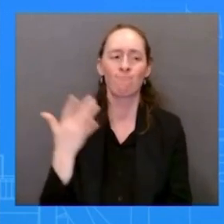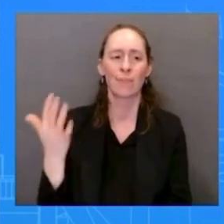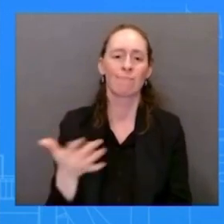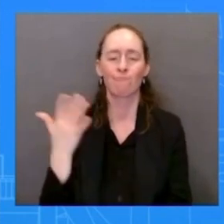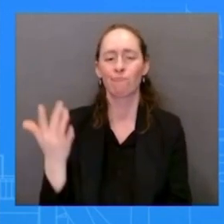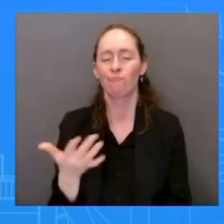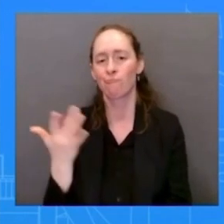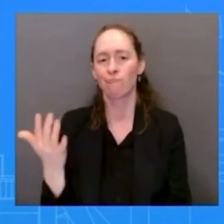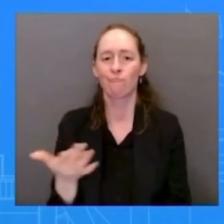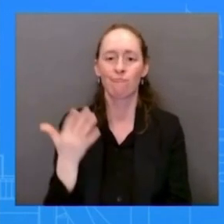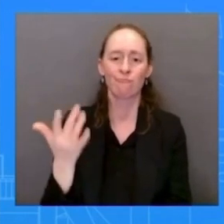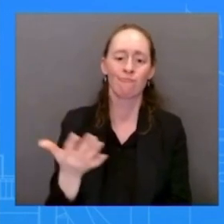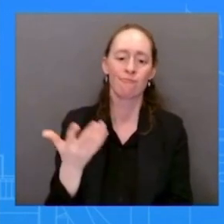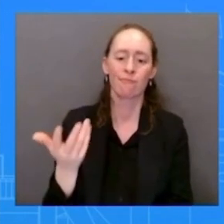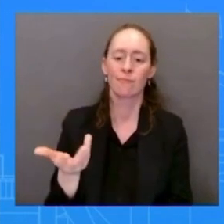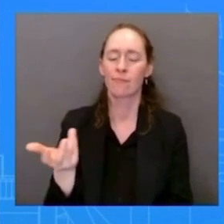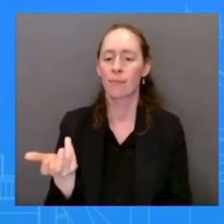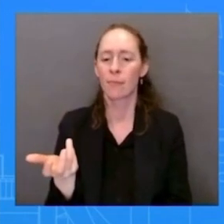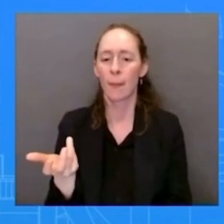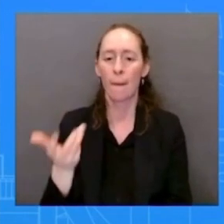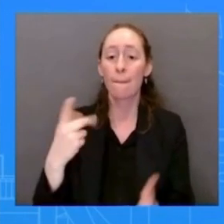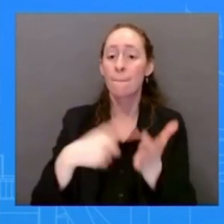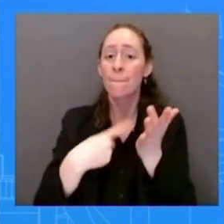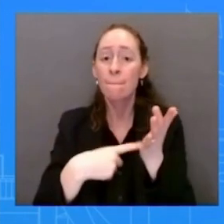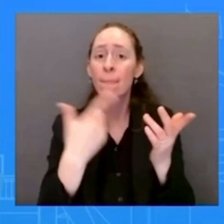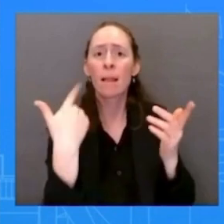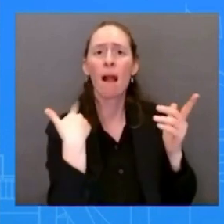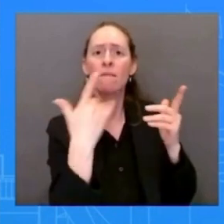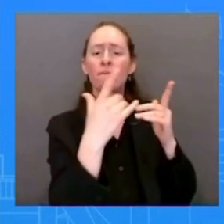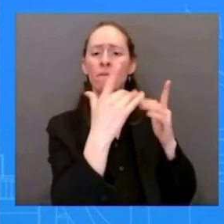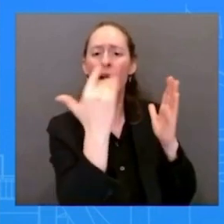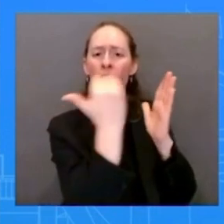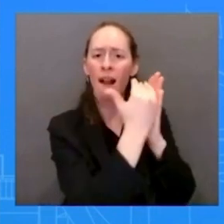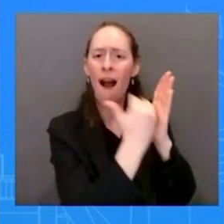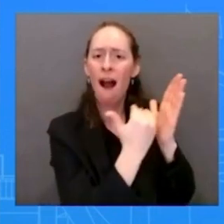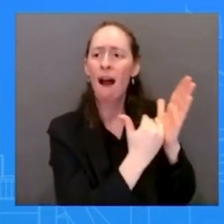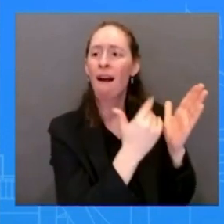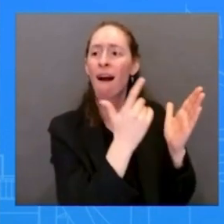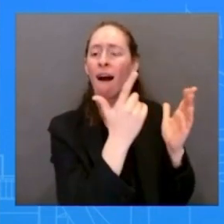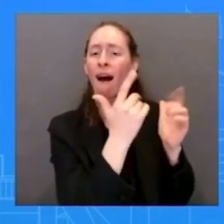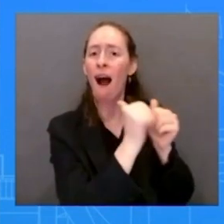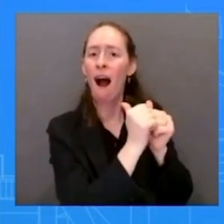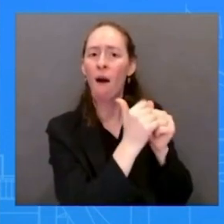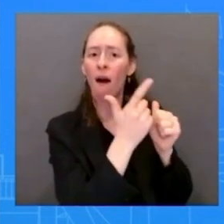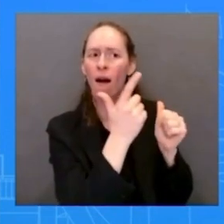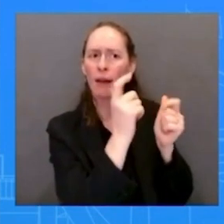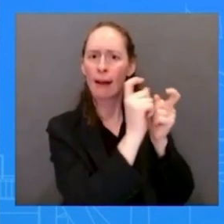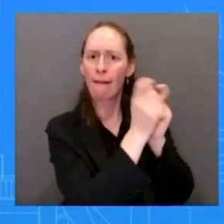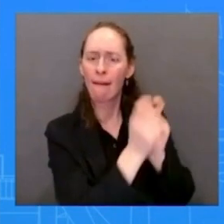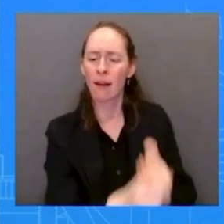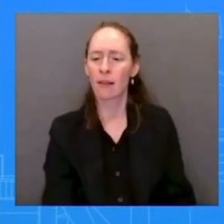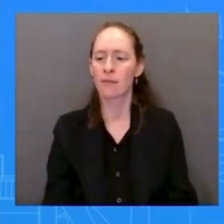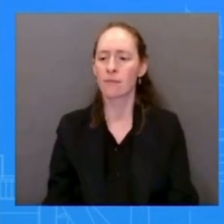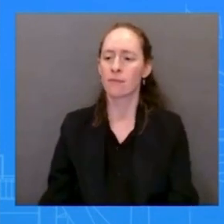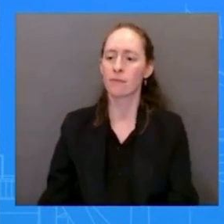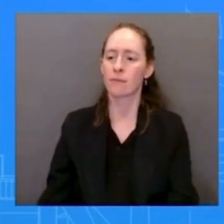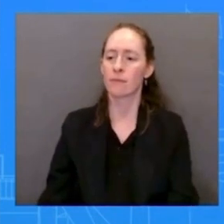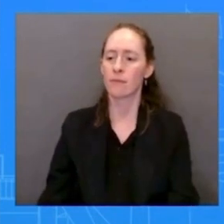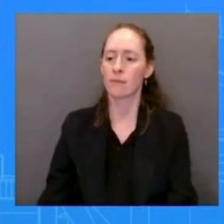guidelines change over time as technology changes, and we're always reviewing those procedures to make sure that they're fully appropriate.